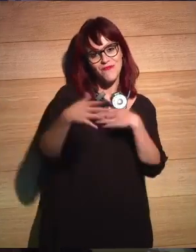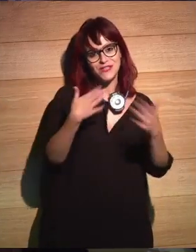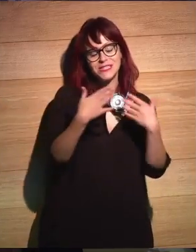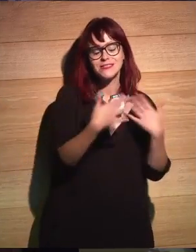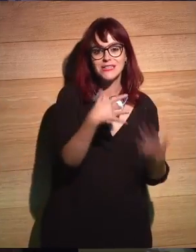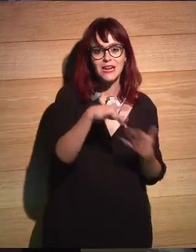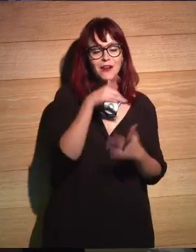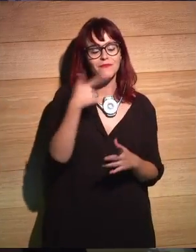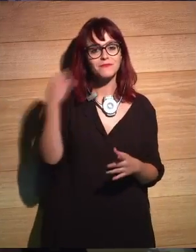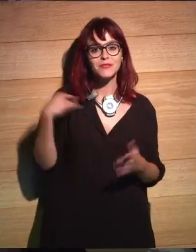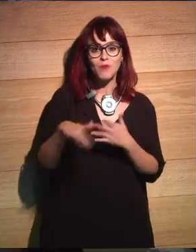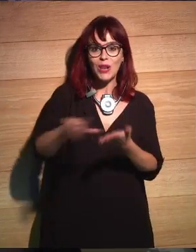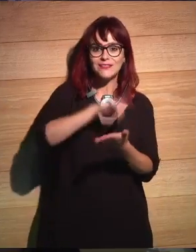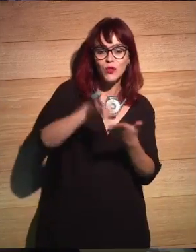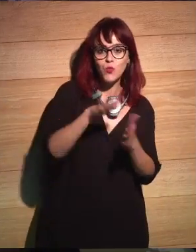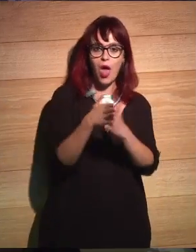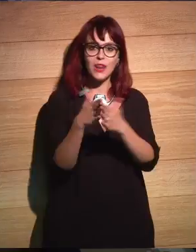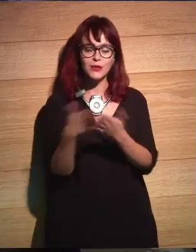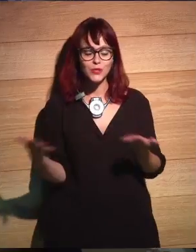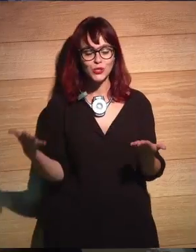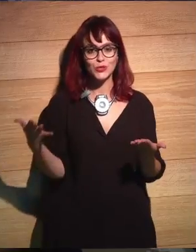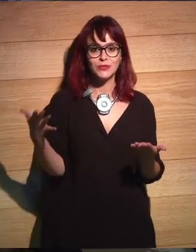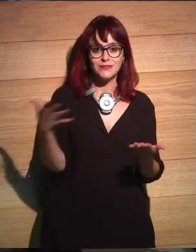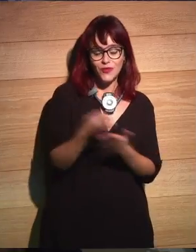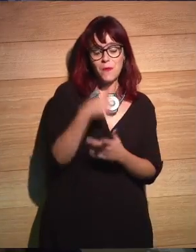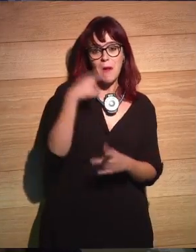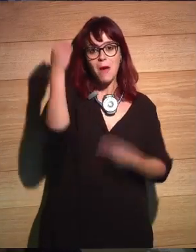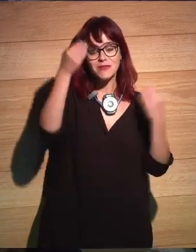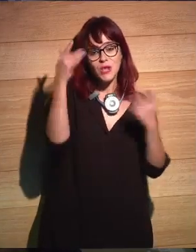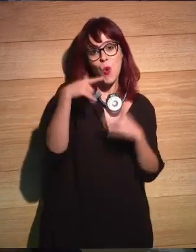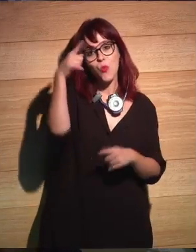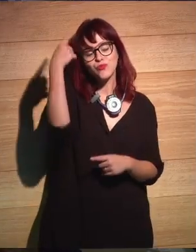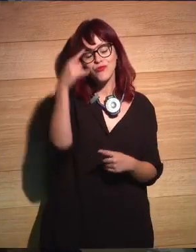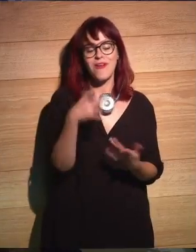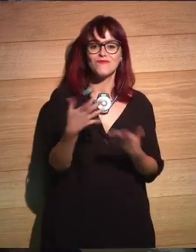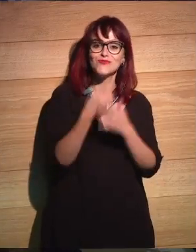excellent venue to have an exchange about